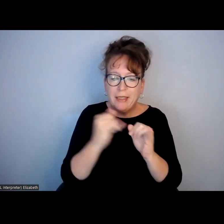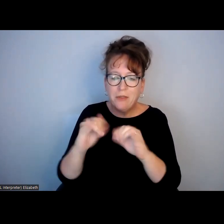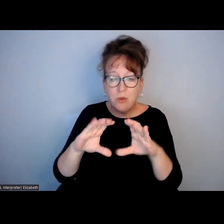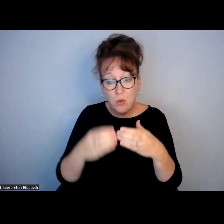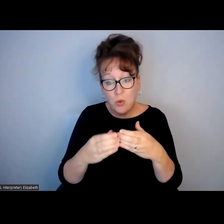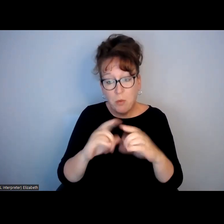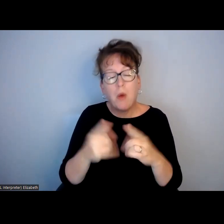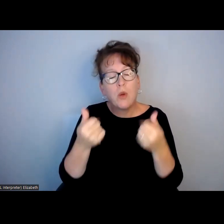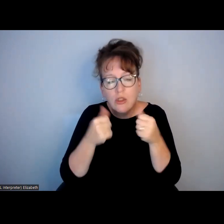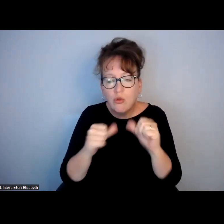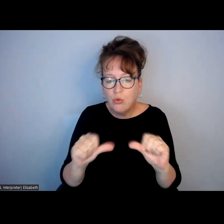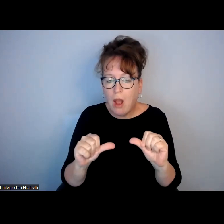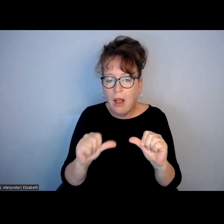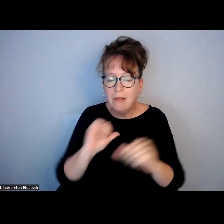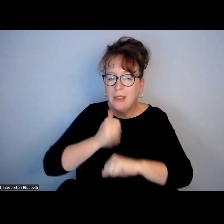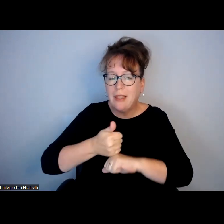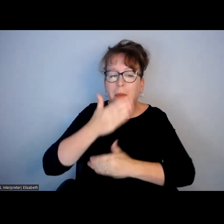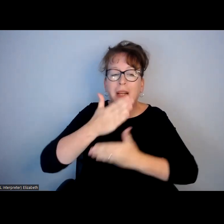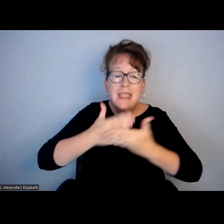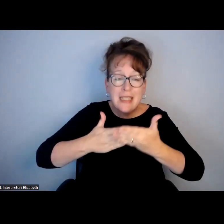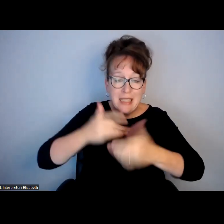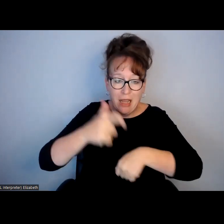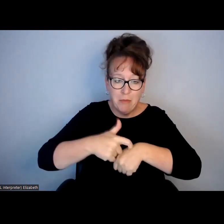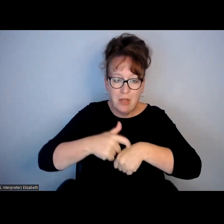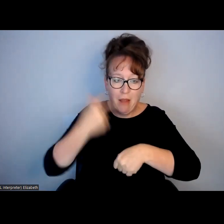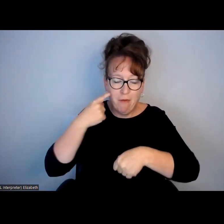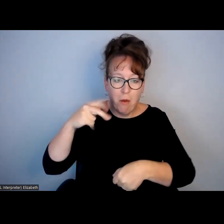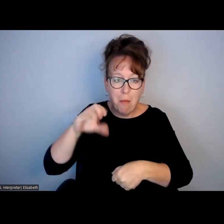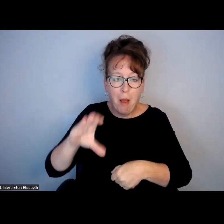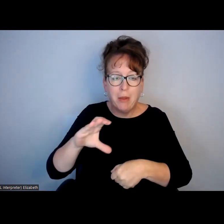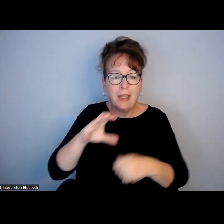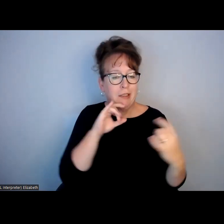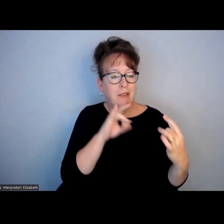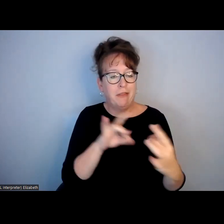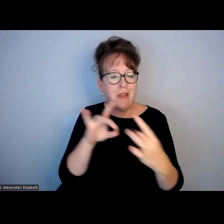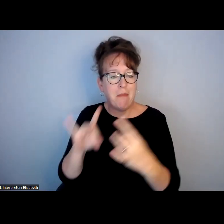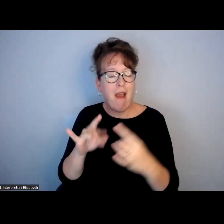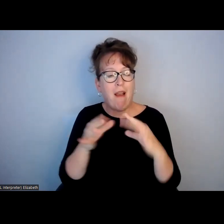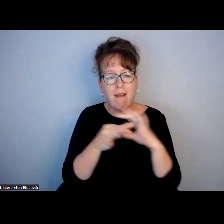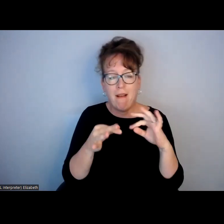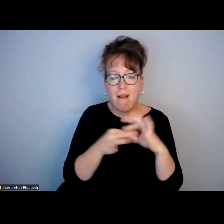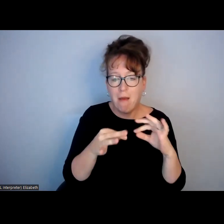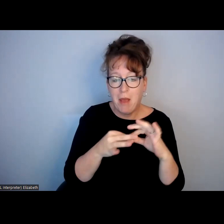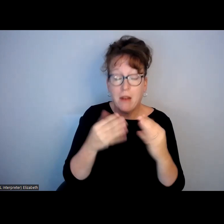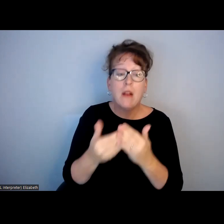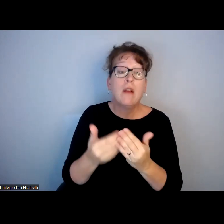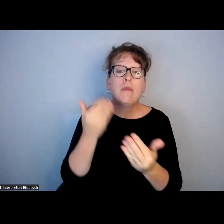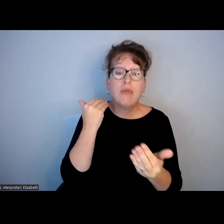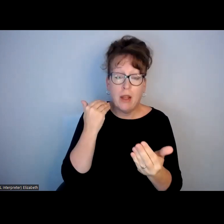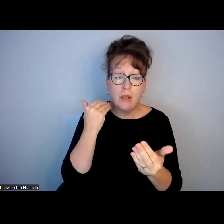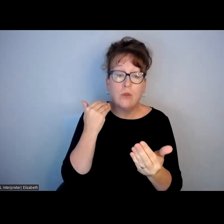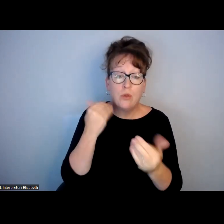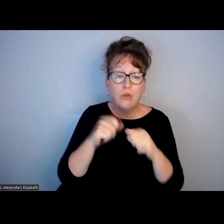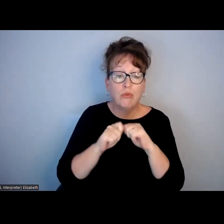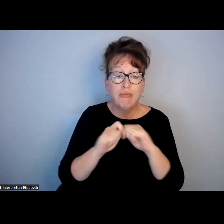create some opportunity for the public to weigh in on the direction that the commission is heading prior to issuing our